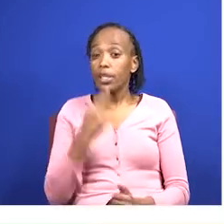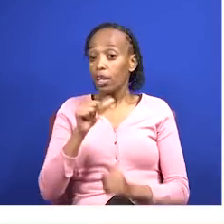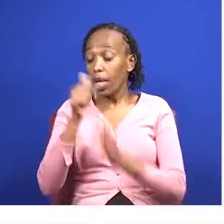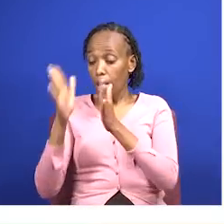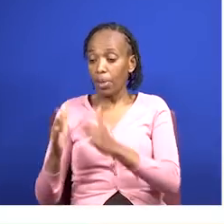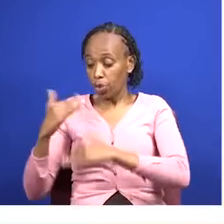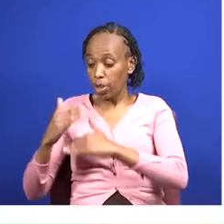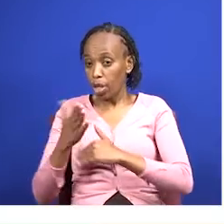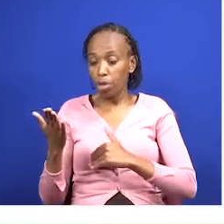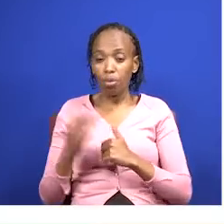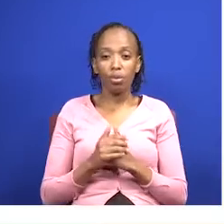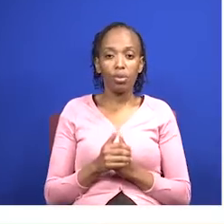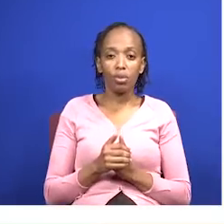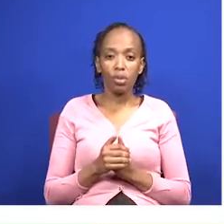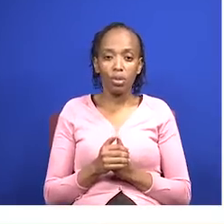verse? Tell someone near you.